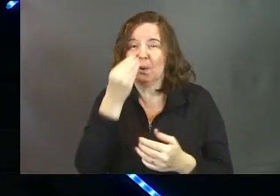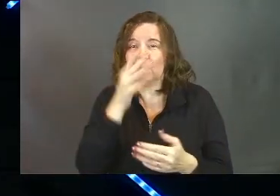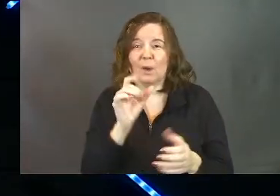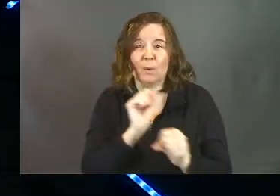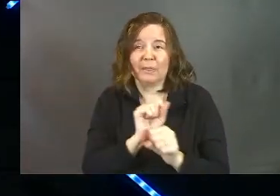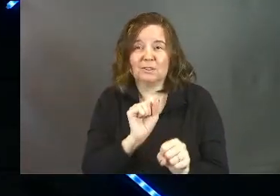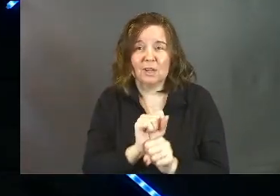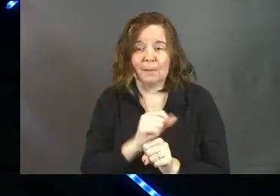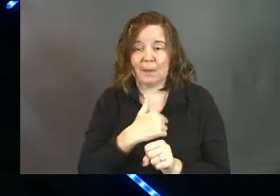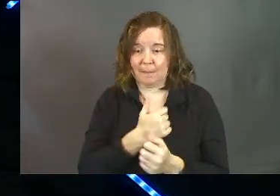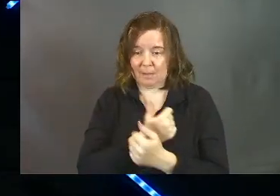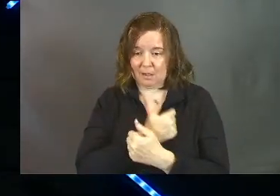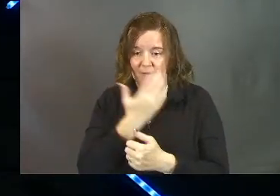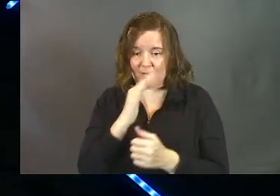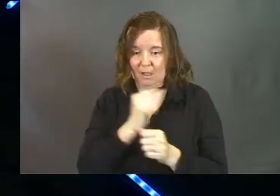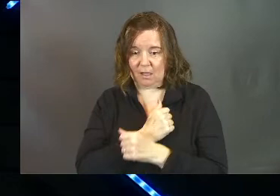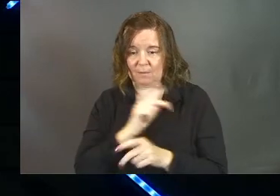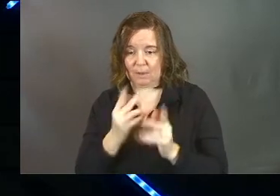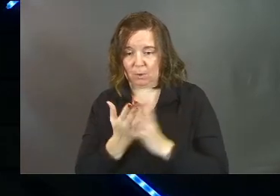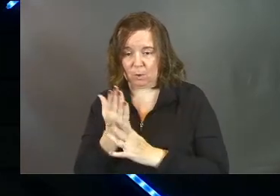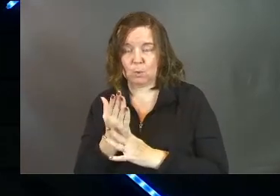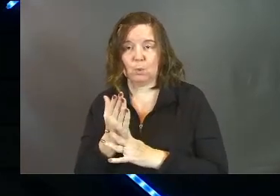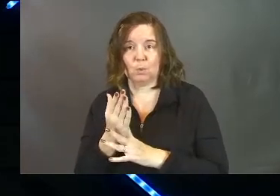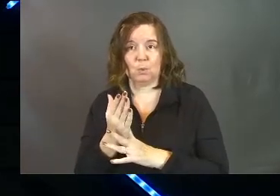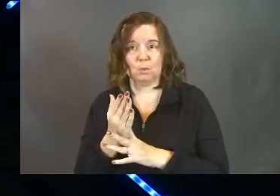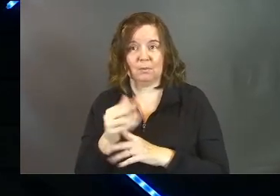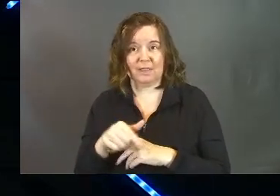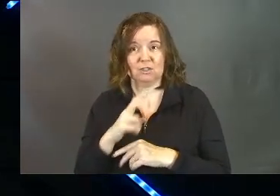the job is, I'm going to love God and love people through this job.